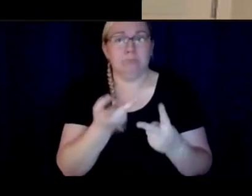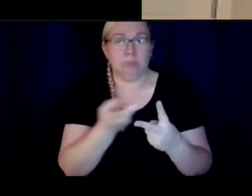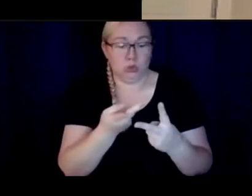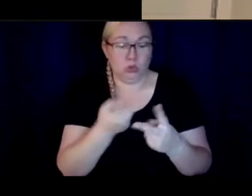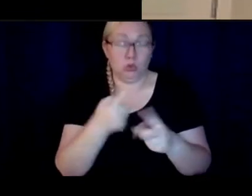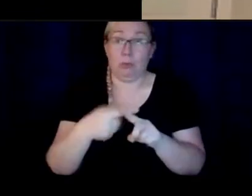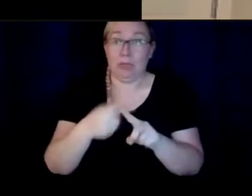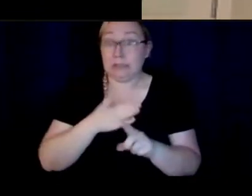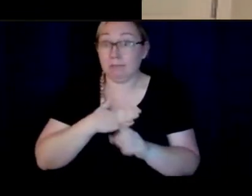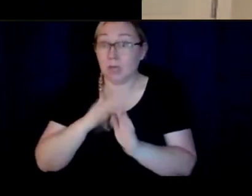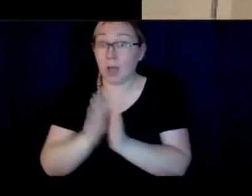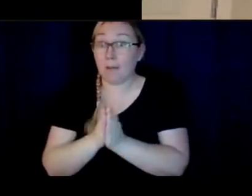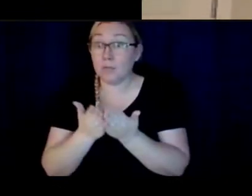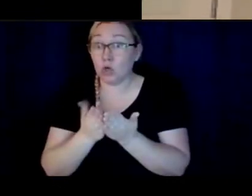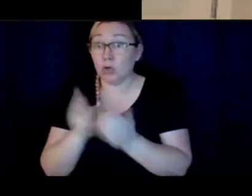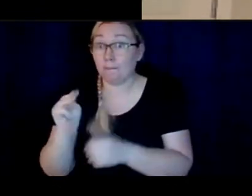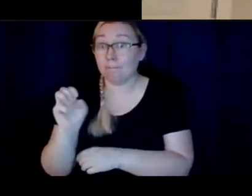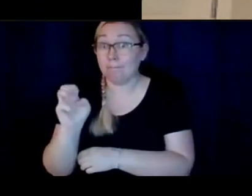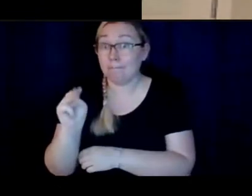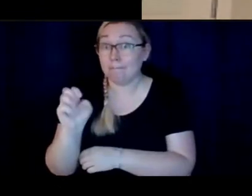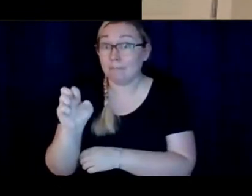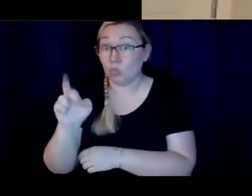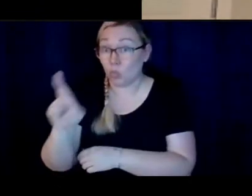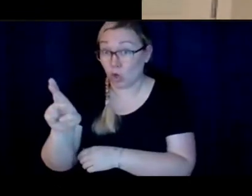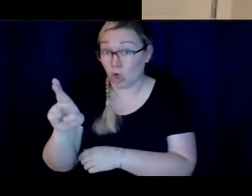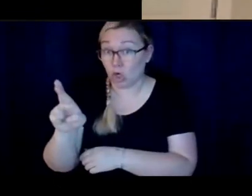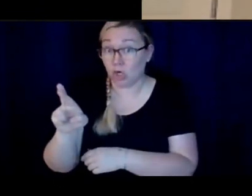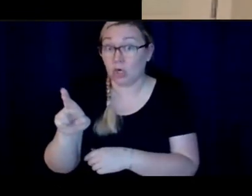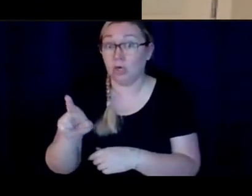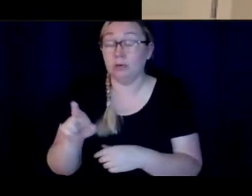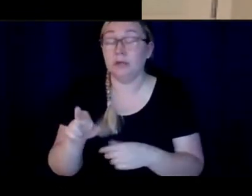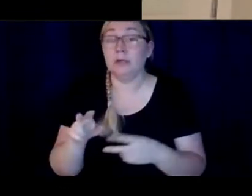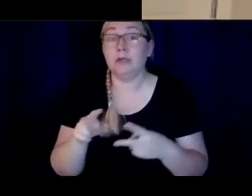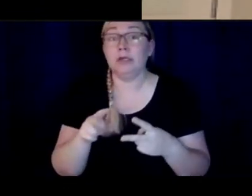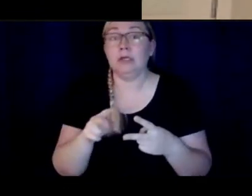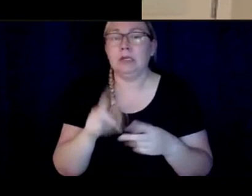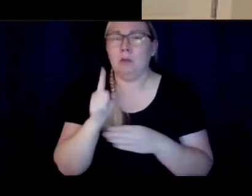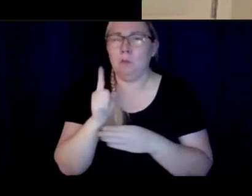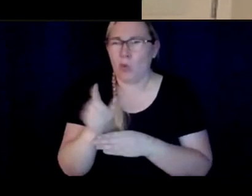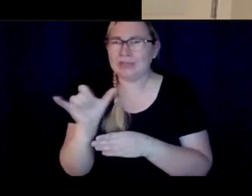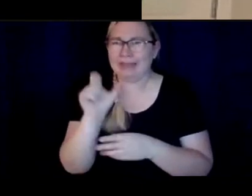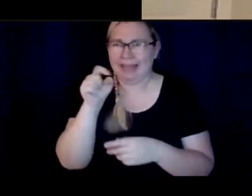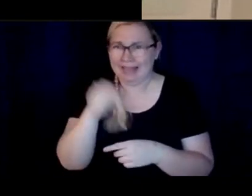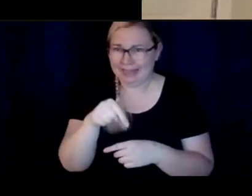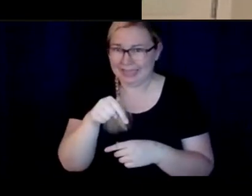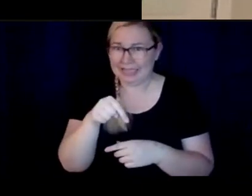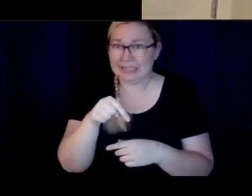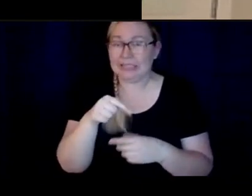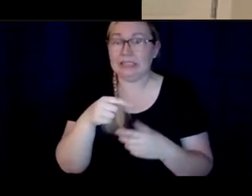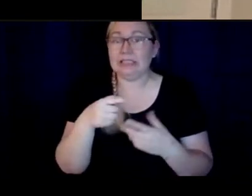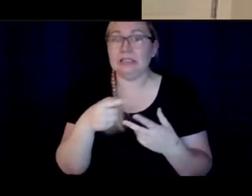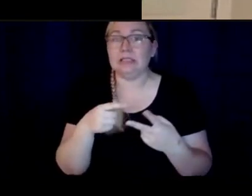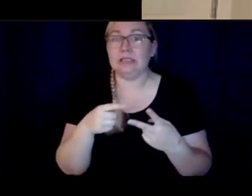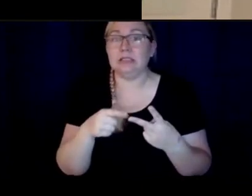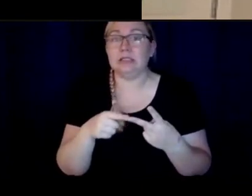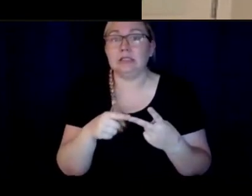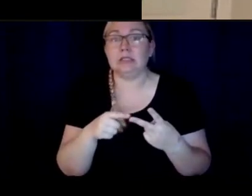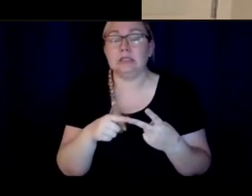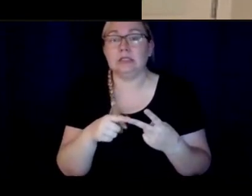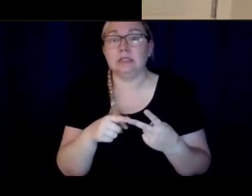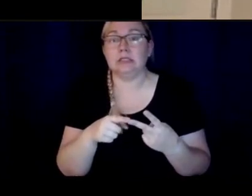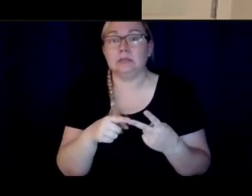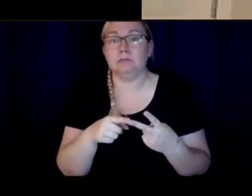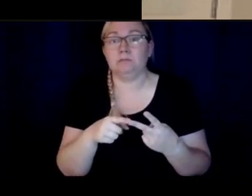my memoir. It's almost like this cosmic triumvirate